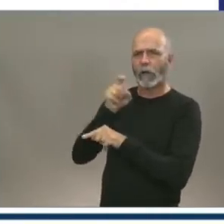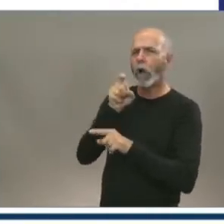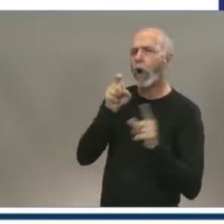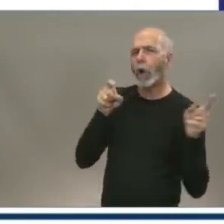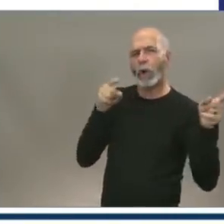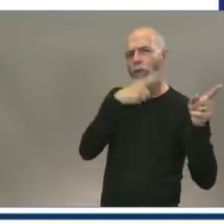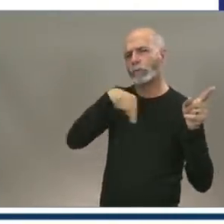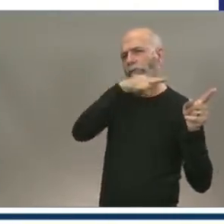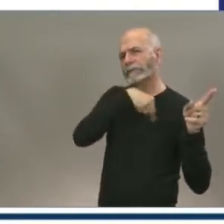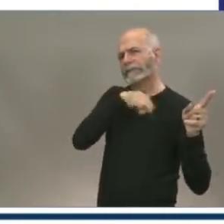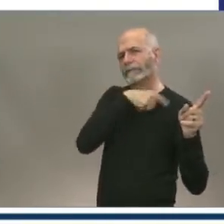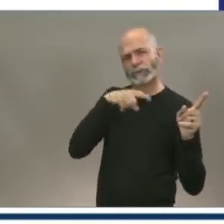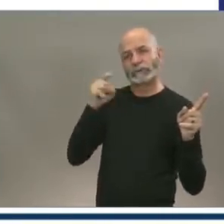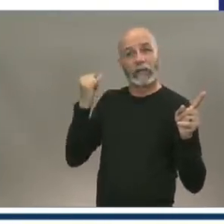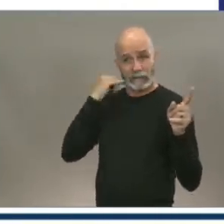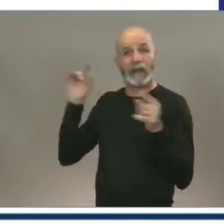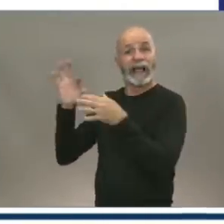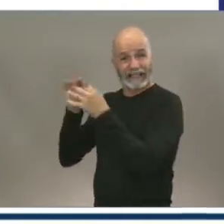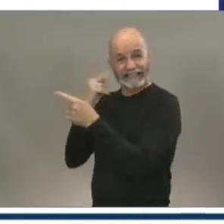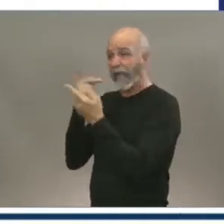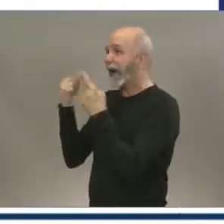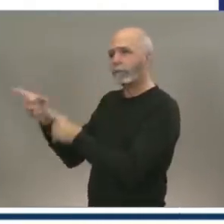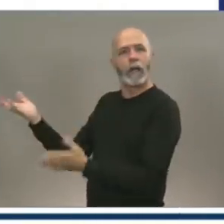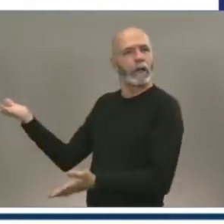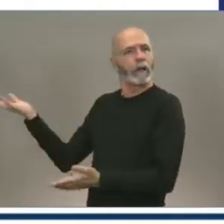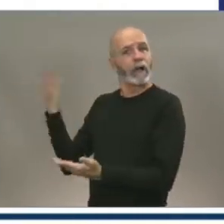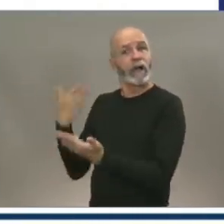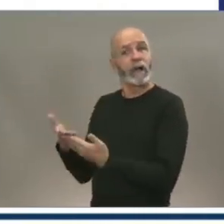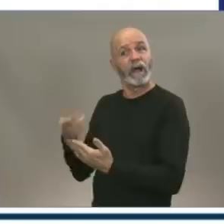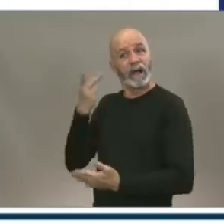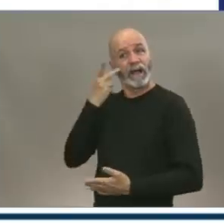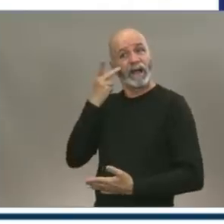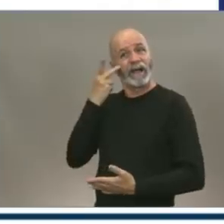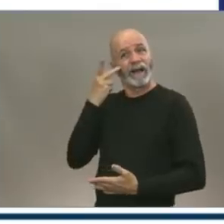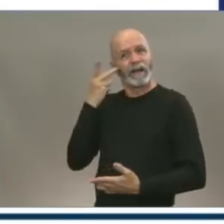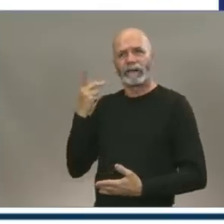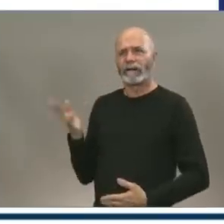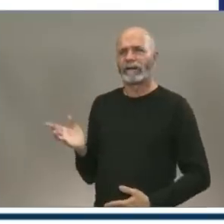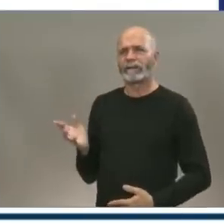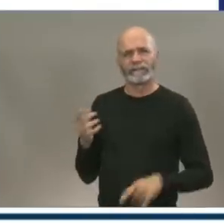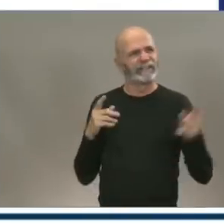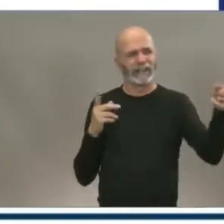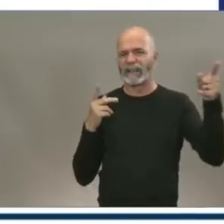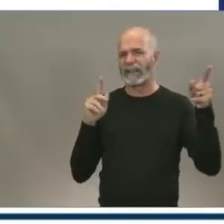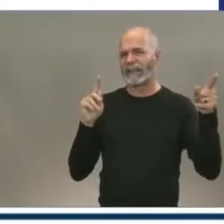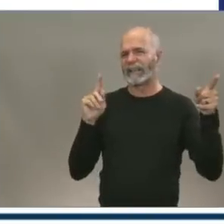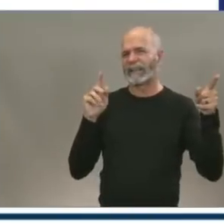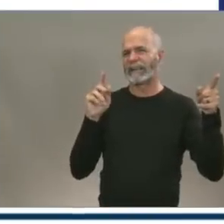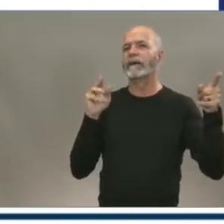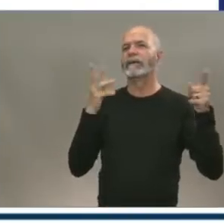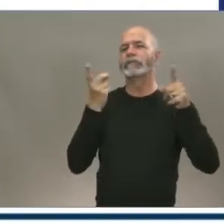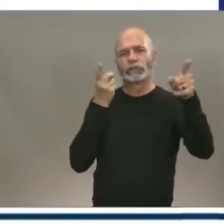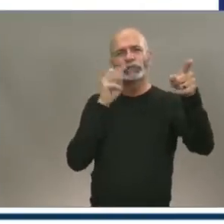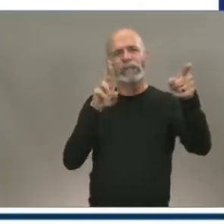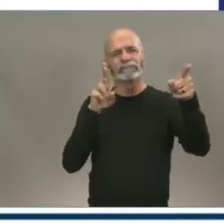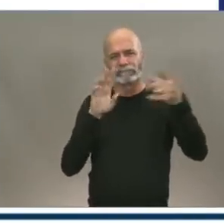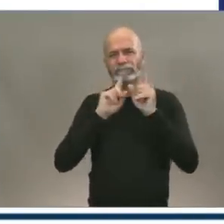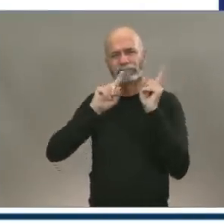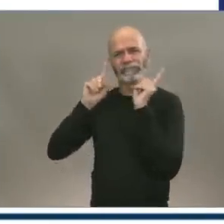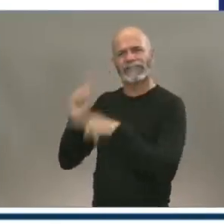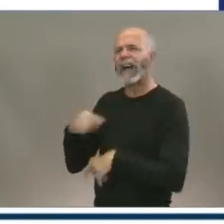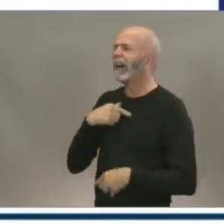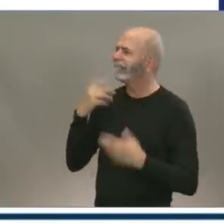is the event, this is when it happened, this is what you should be aware of. I think, go ahead if you want. So we do that all the time. That's why we have all the